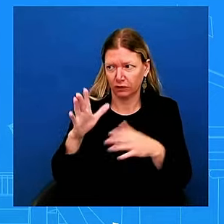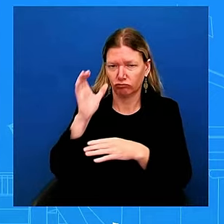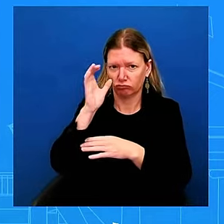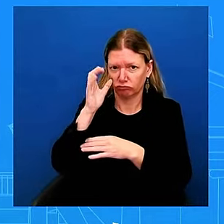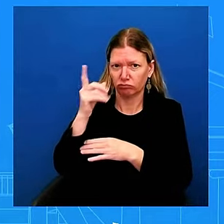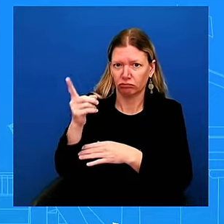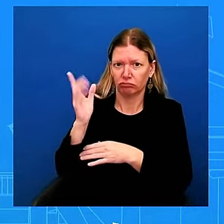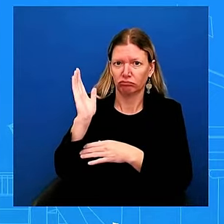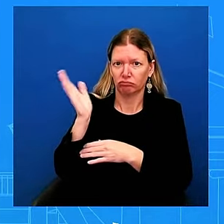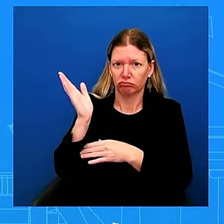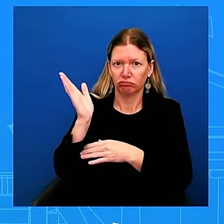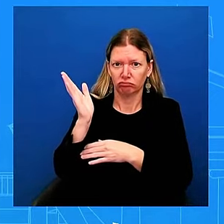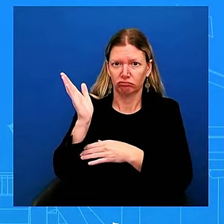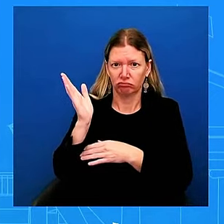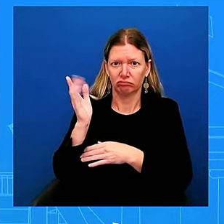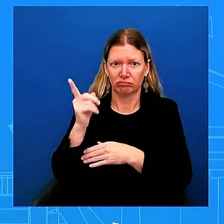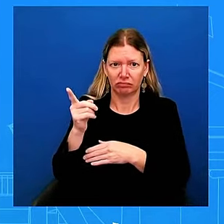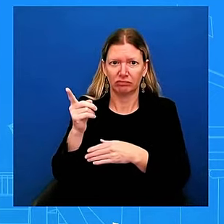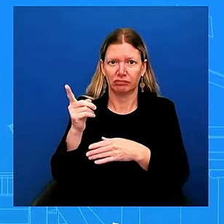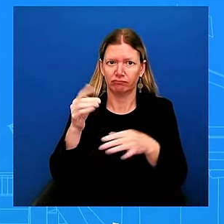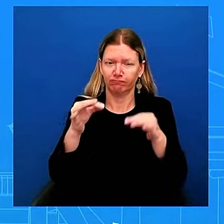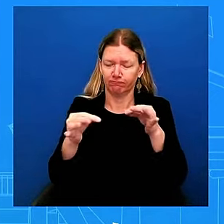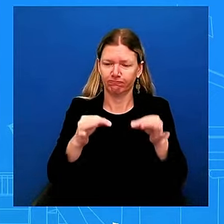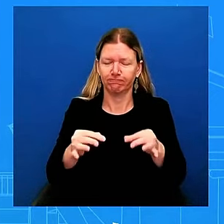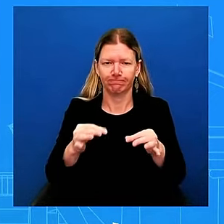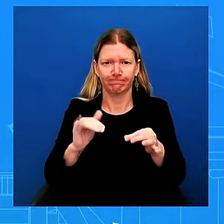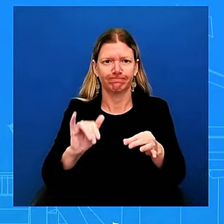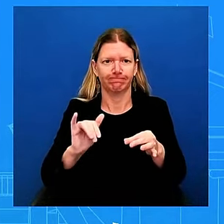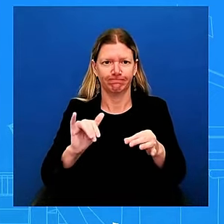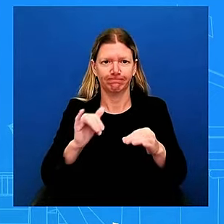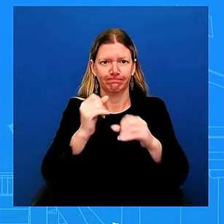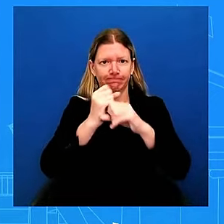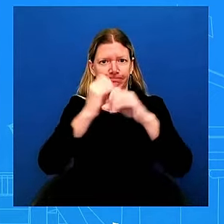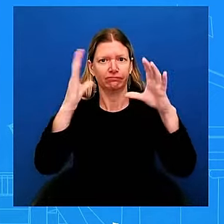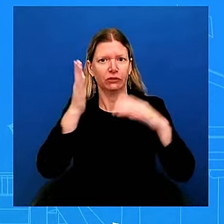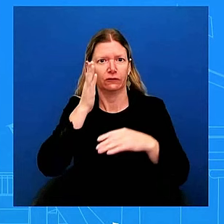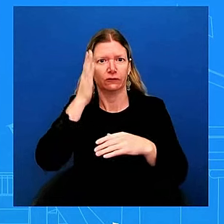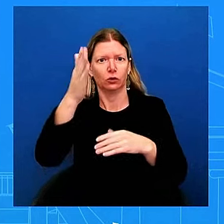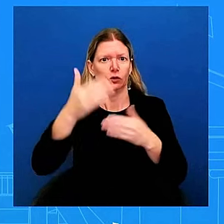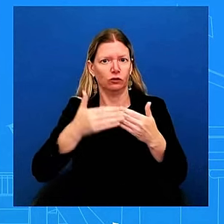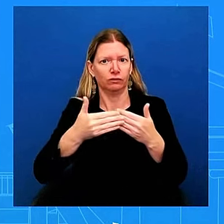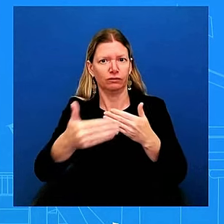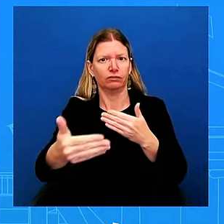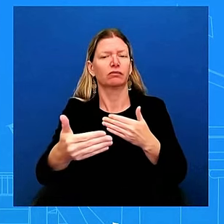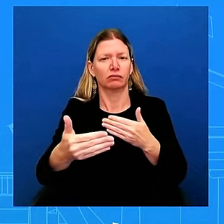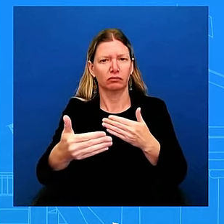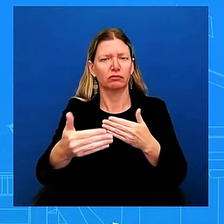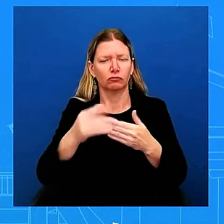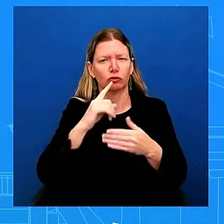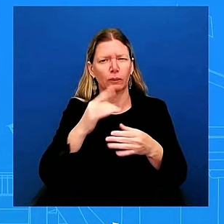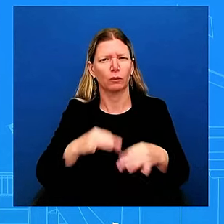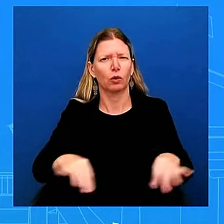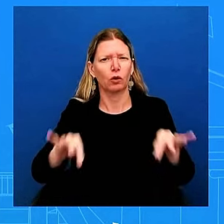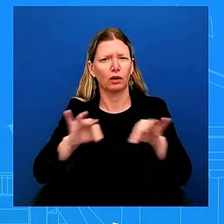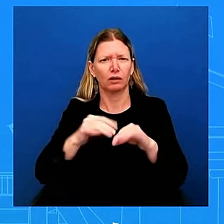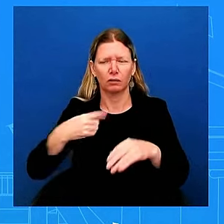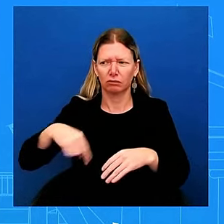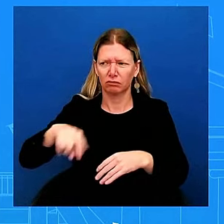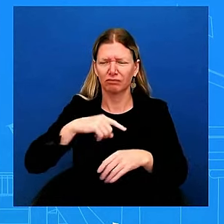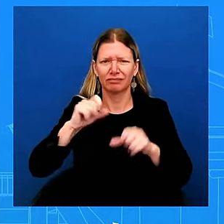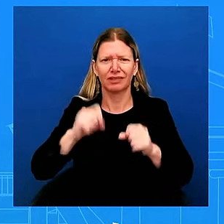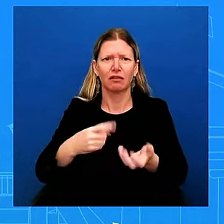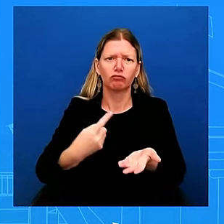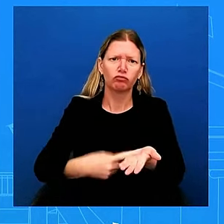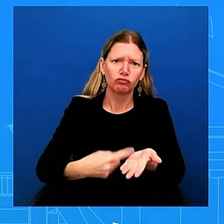to different agendas. It is. It is important to speak to someone's record, someone's character. Violence has no place